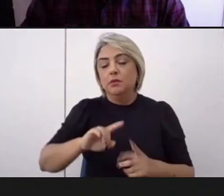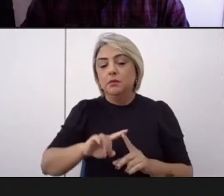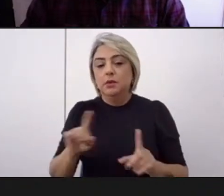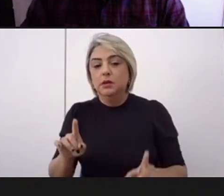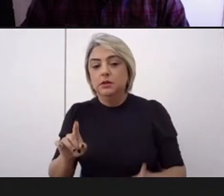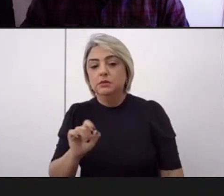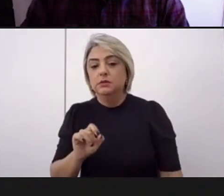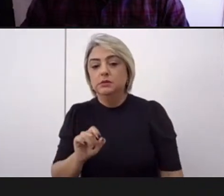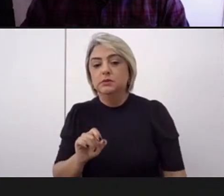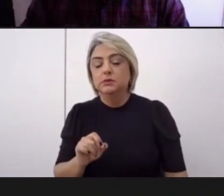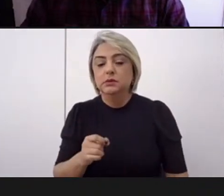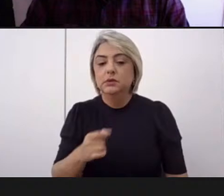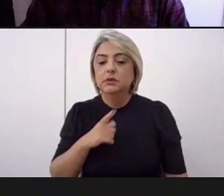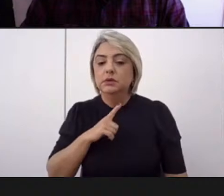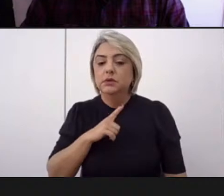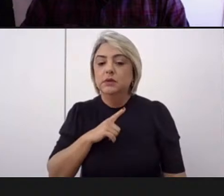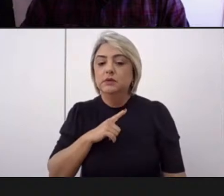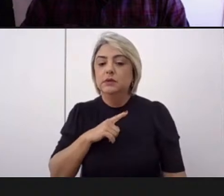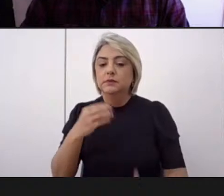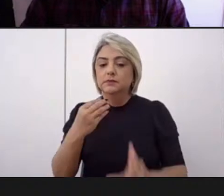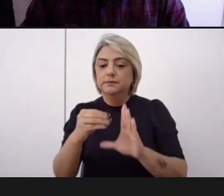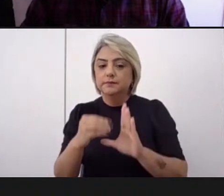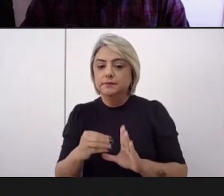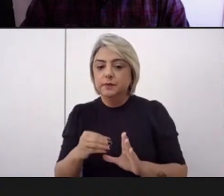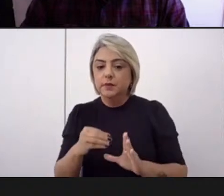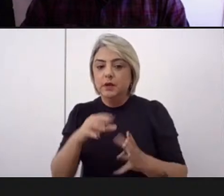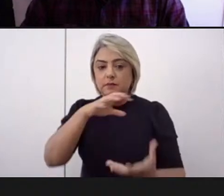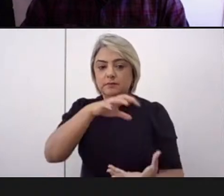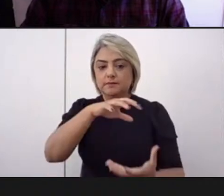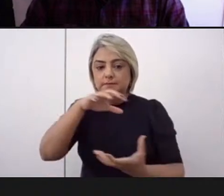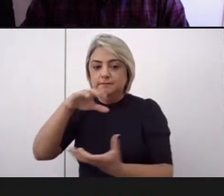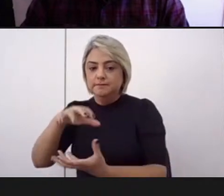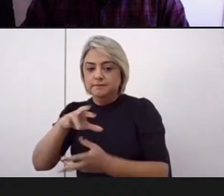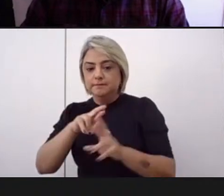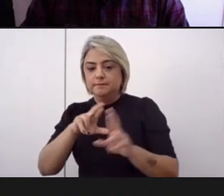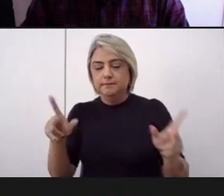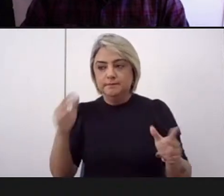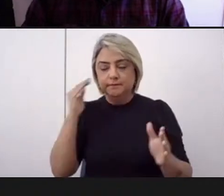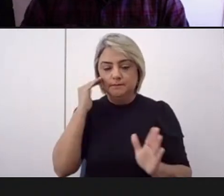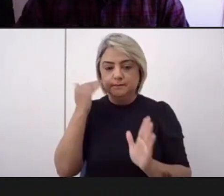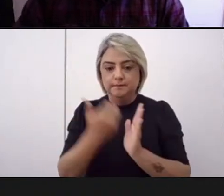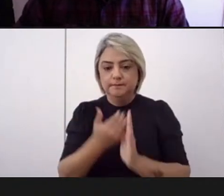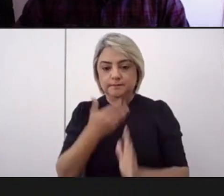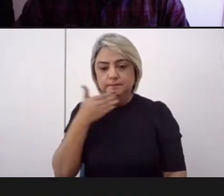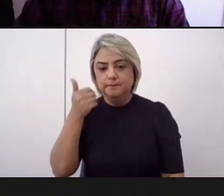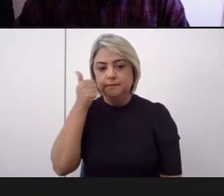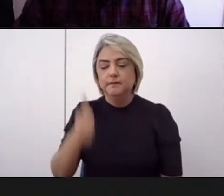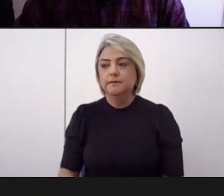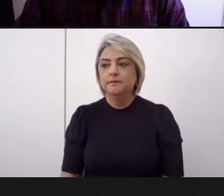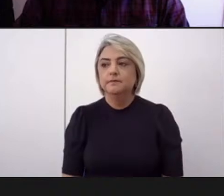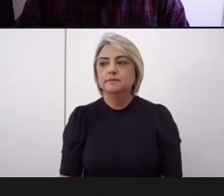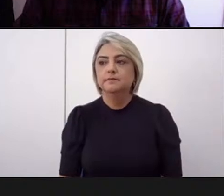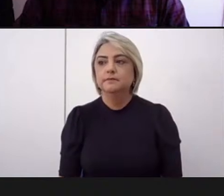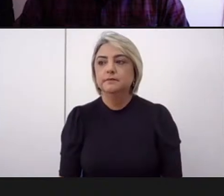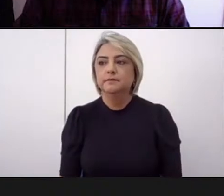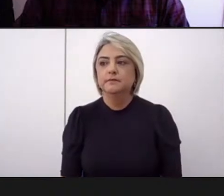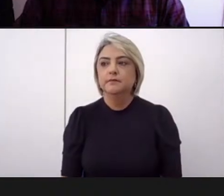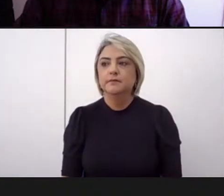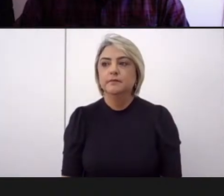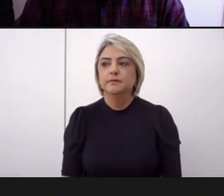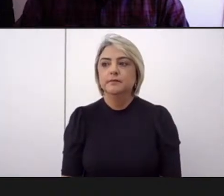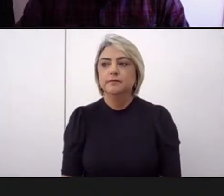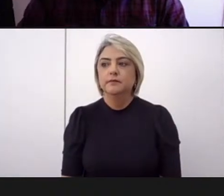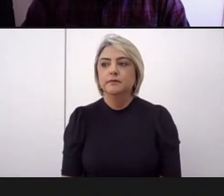push national things happens. And of course, it's obvious, yes. I don't know